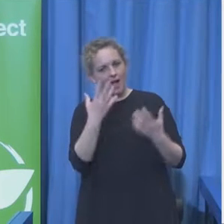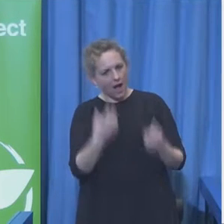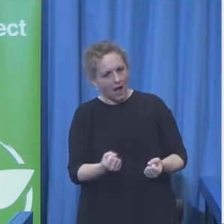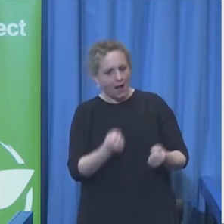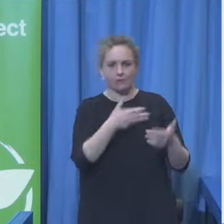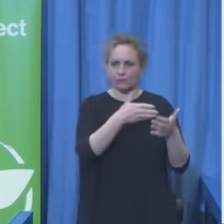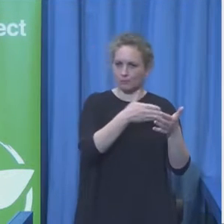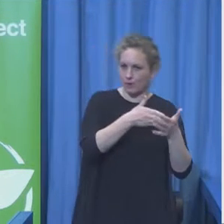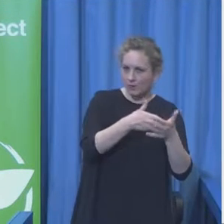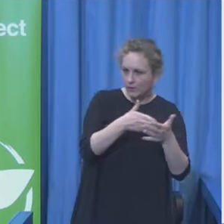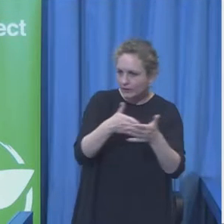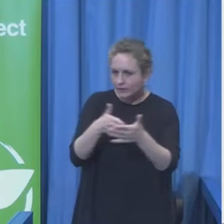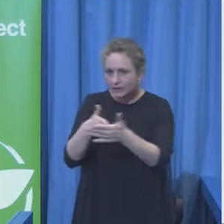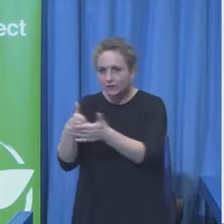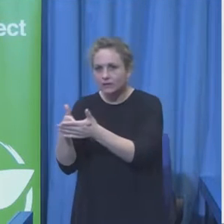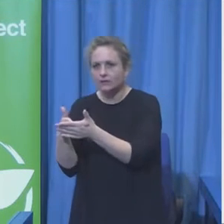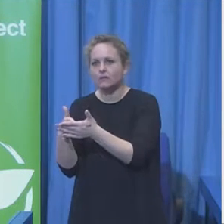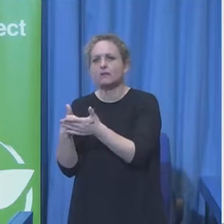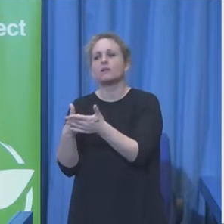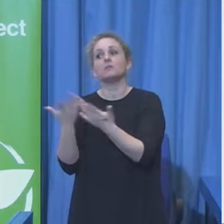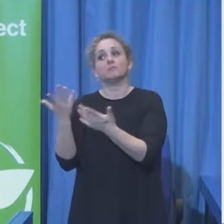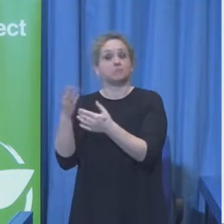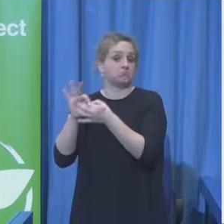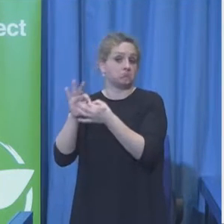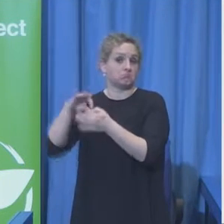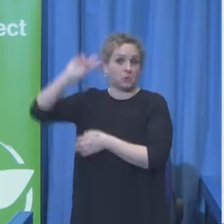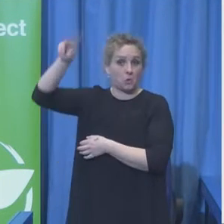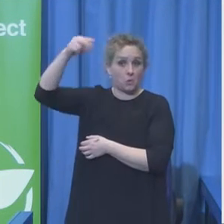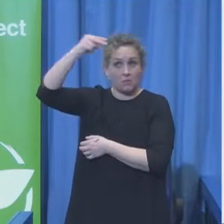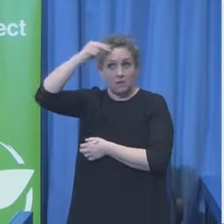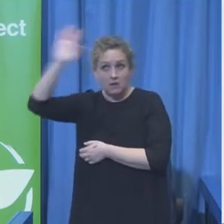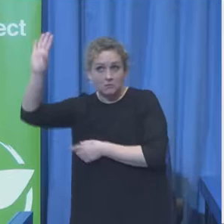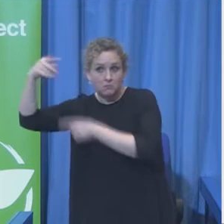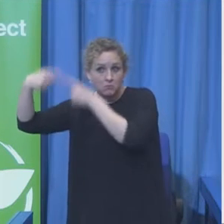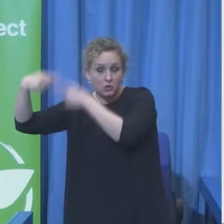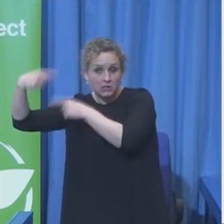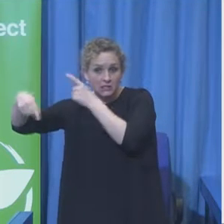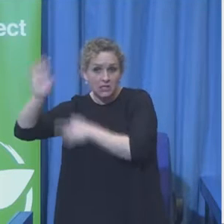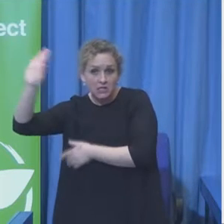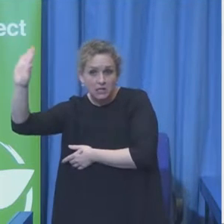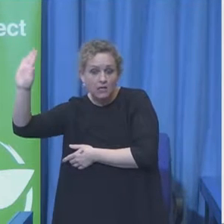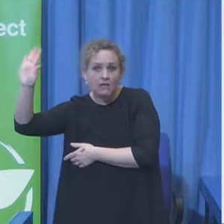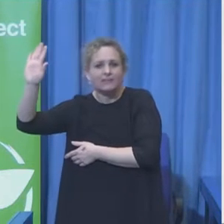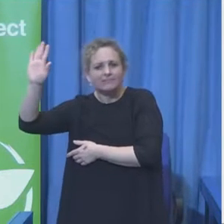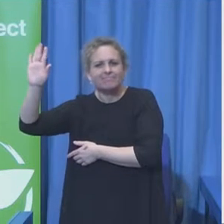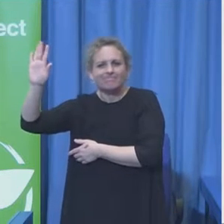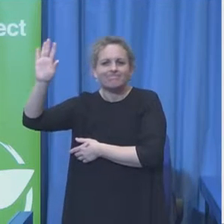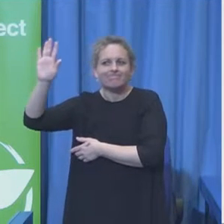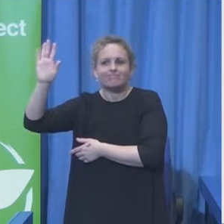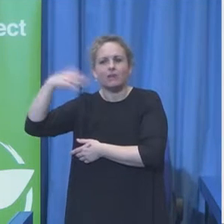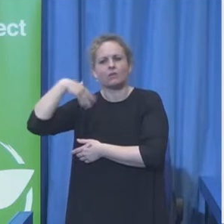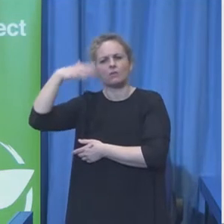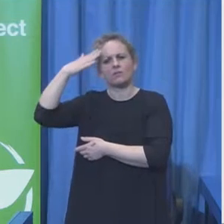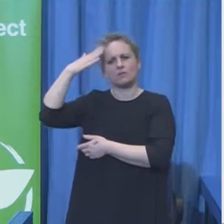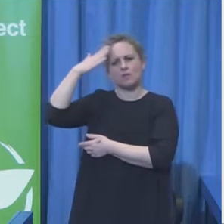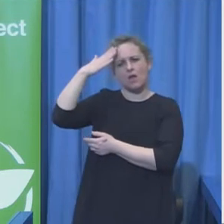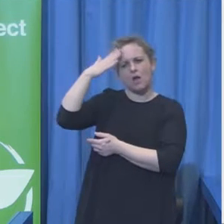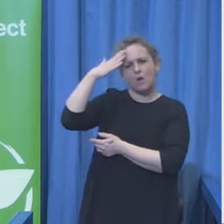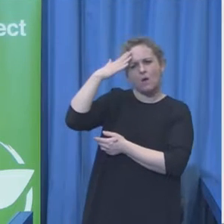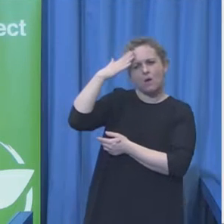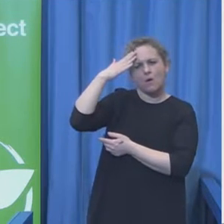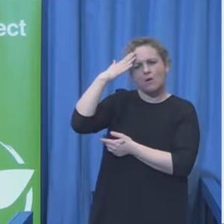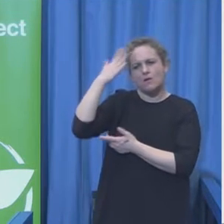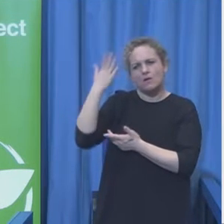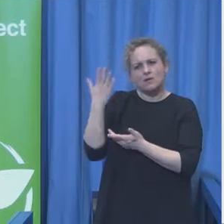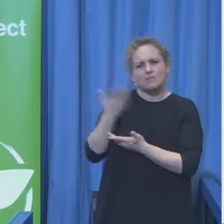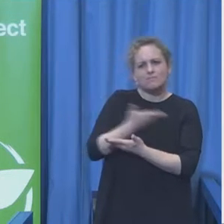to overcome in legislation, sub-minimum wage policies that affect many people with disabilities, and the lack of